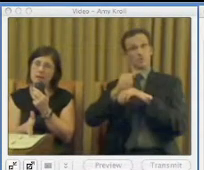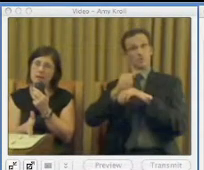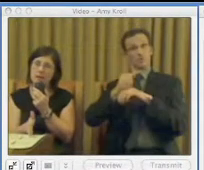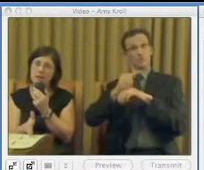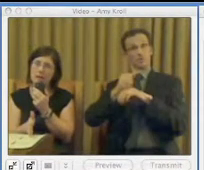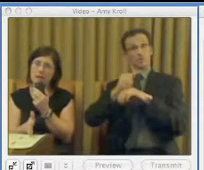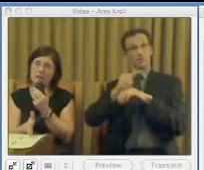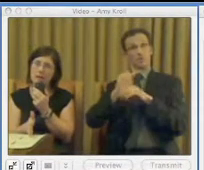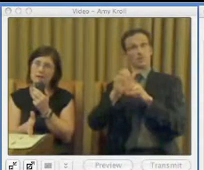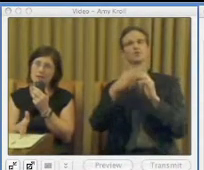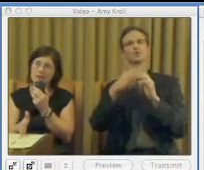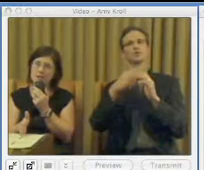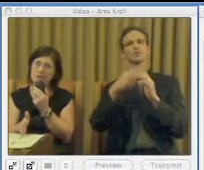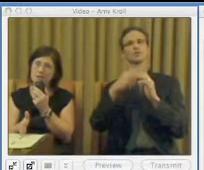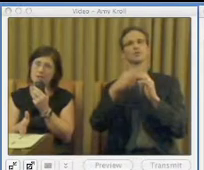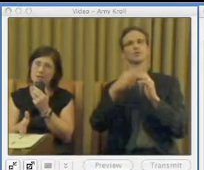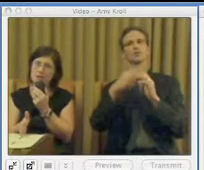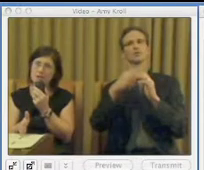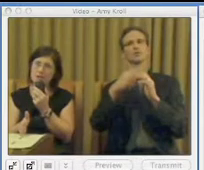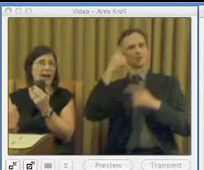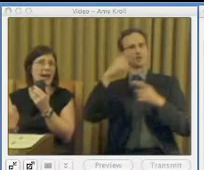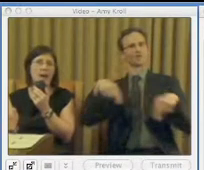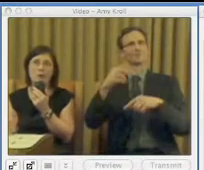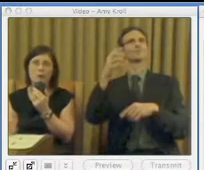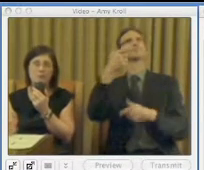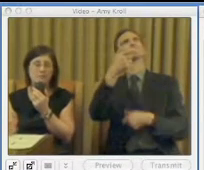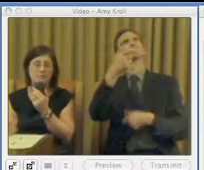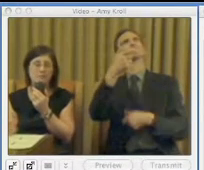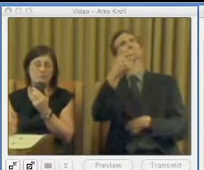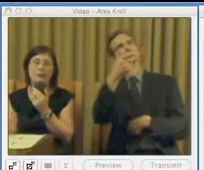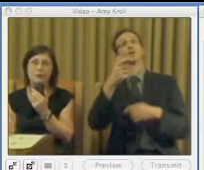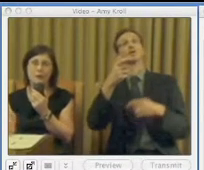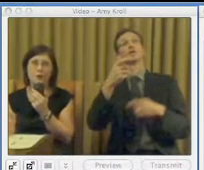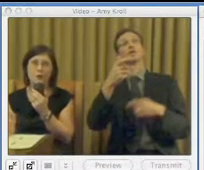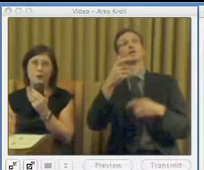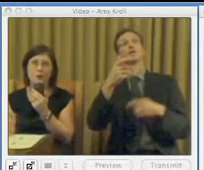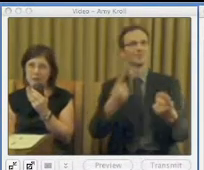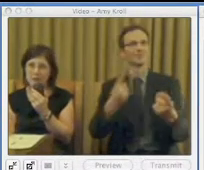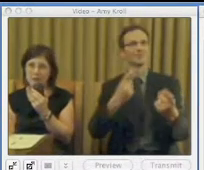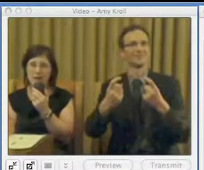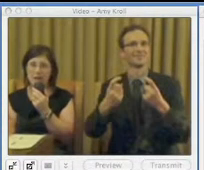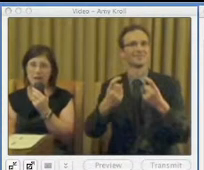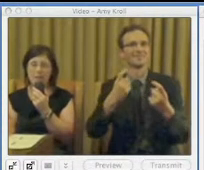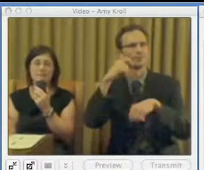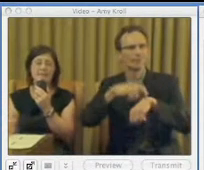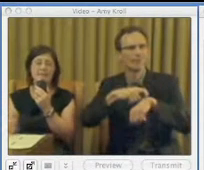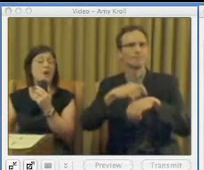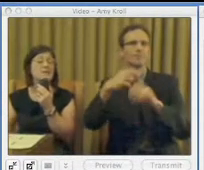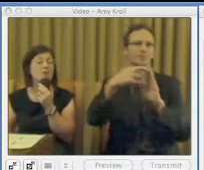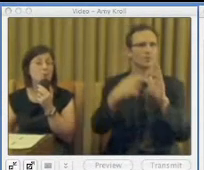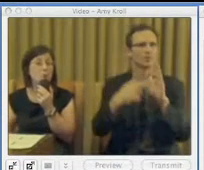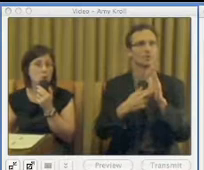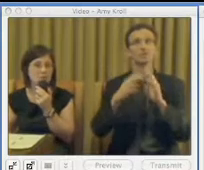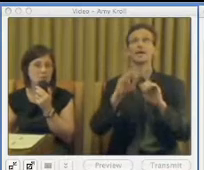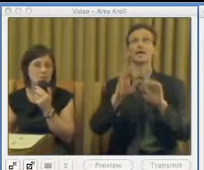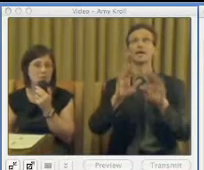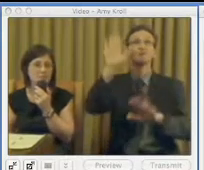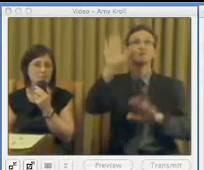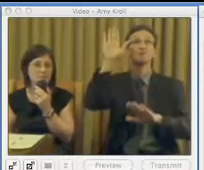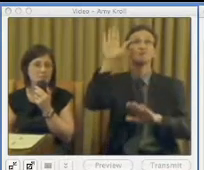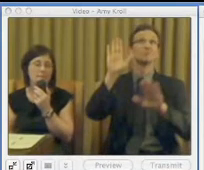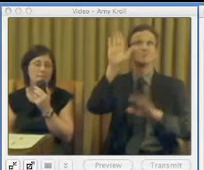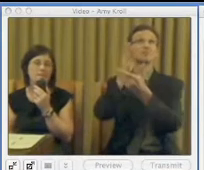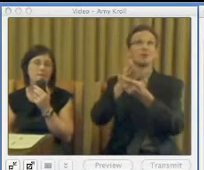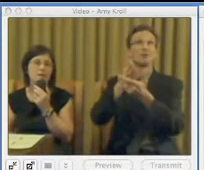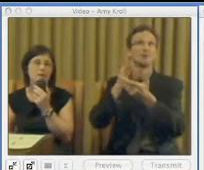who gets to speak when you get to ask a question, how and if you can interrupt the speaker. Same